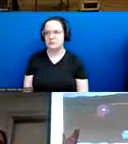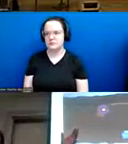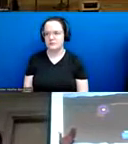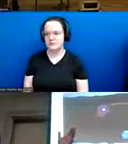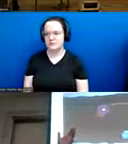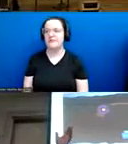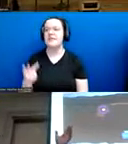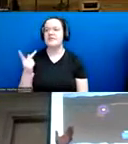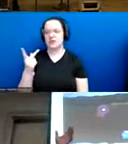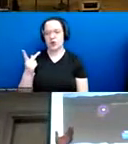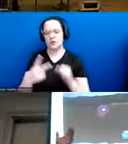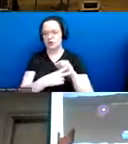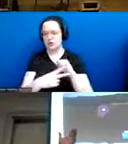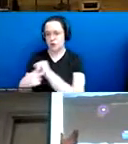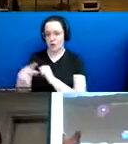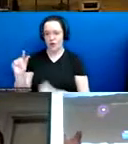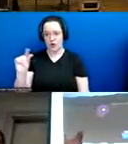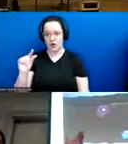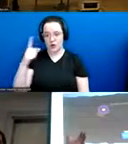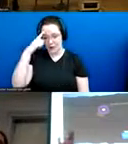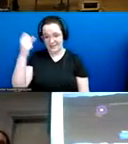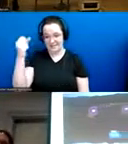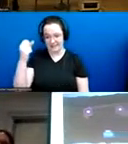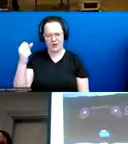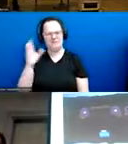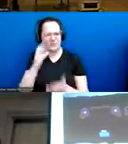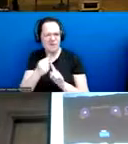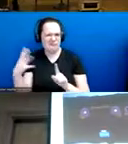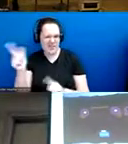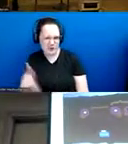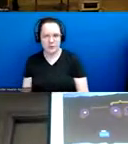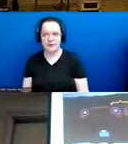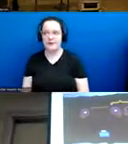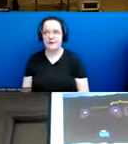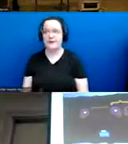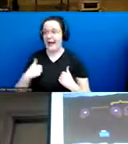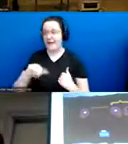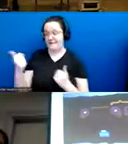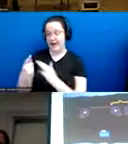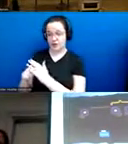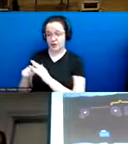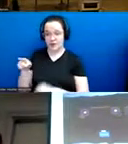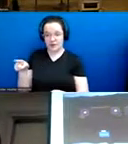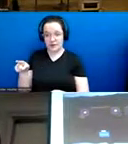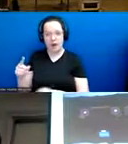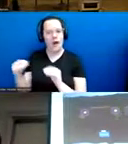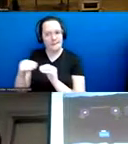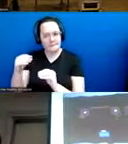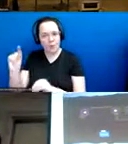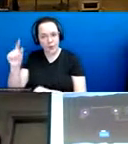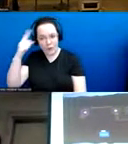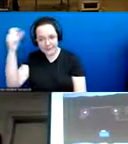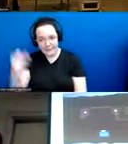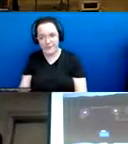these quantum memory devices. We'll talk more about that in a few slides. You have another source, more quantum memories, right? After